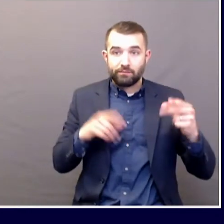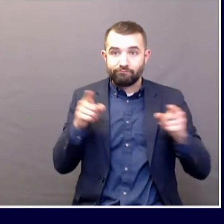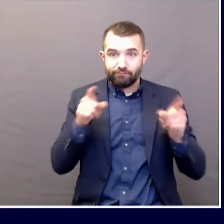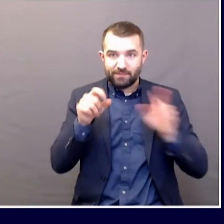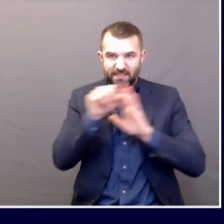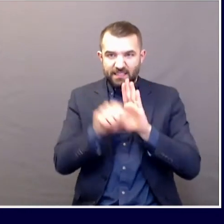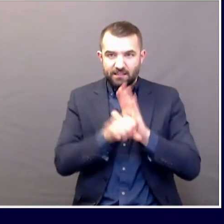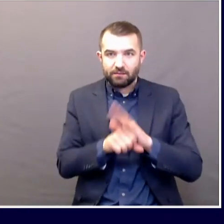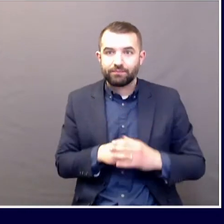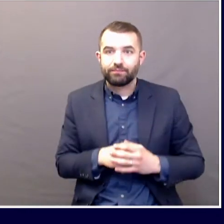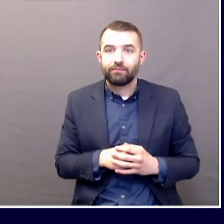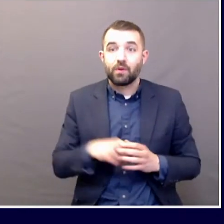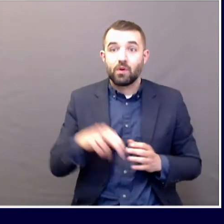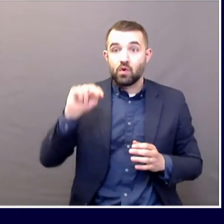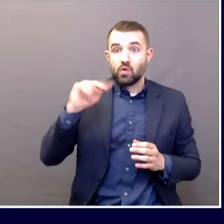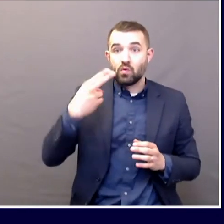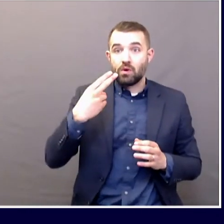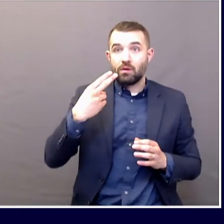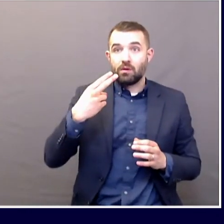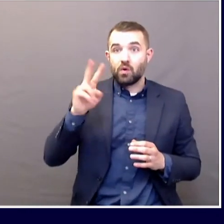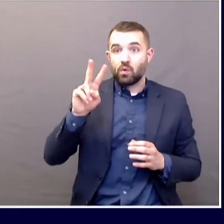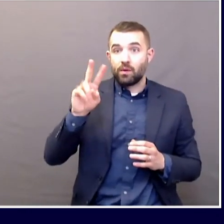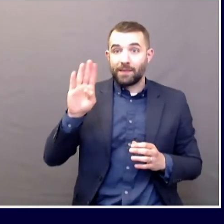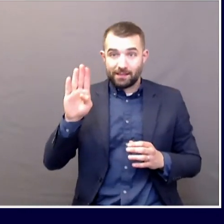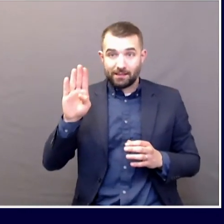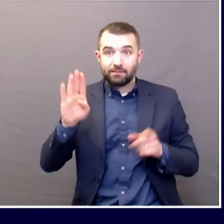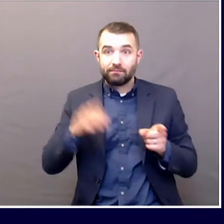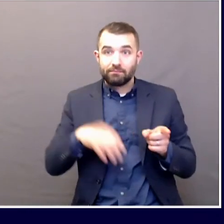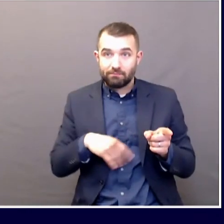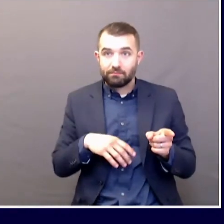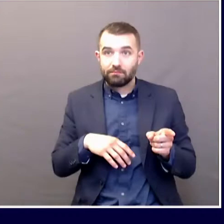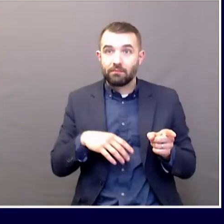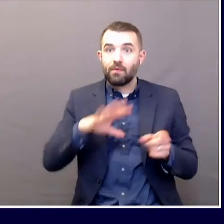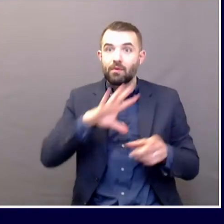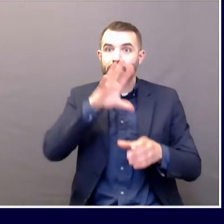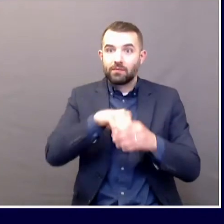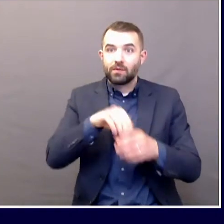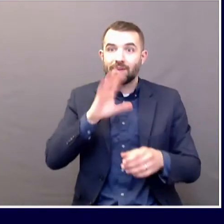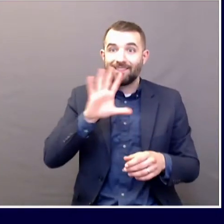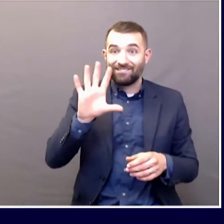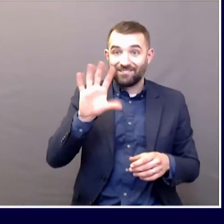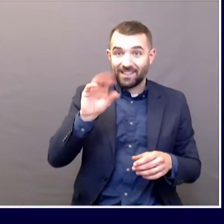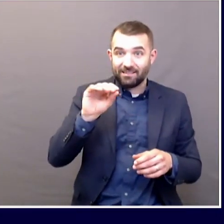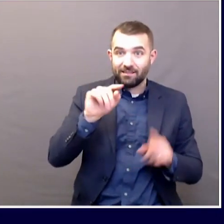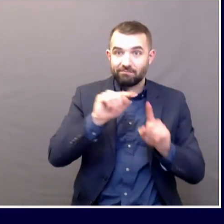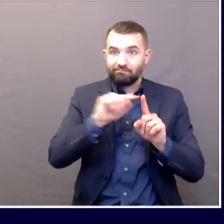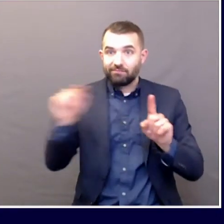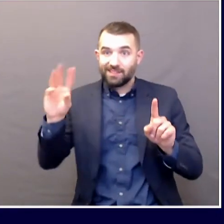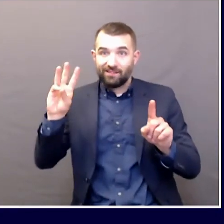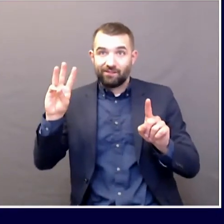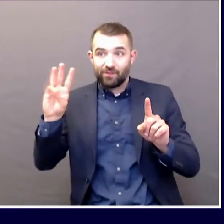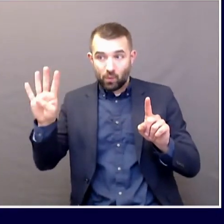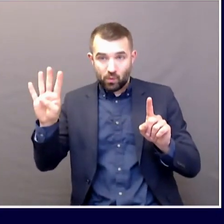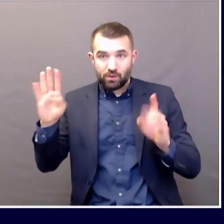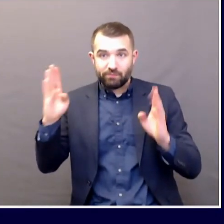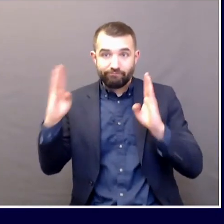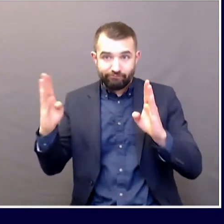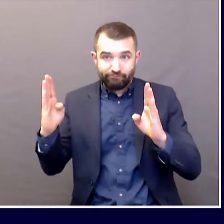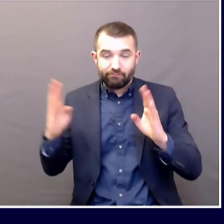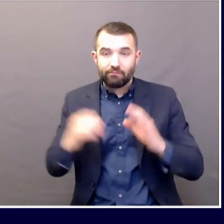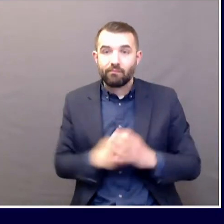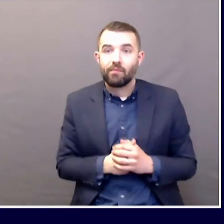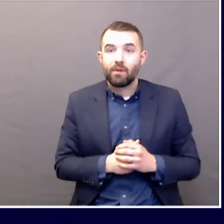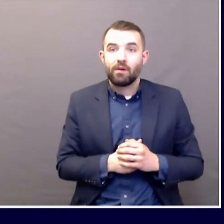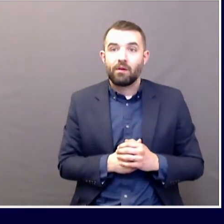people ages 50 to 64, but Maine has obviously made the decision to include those folks in